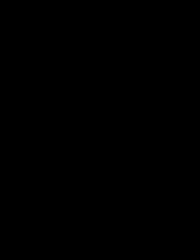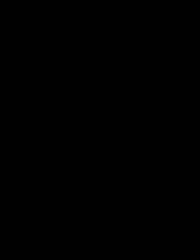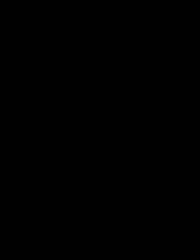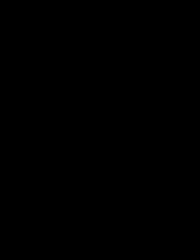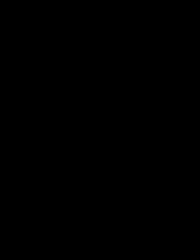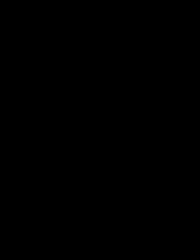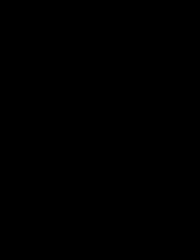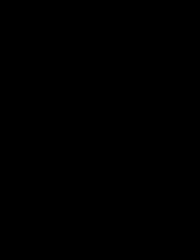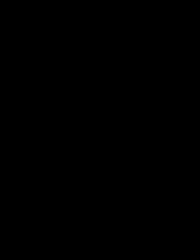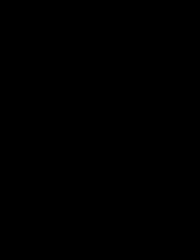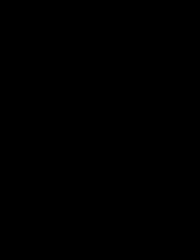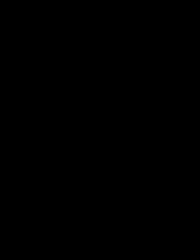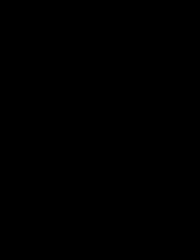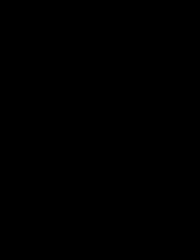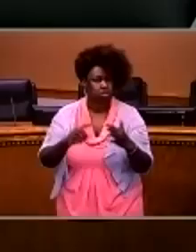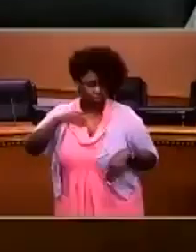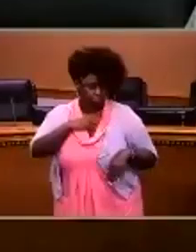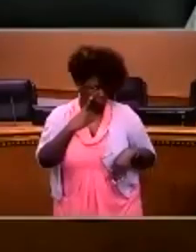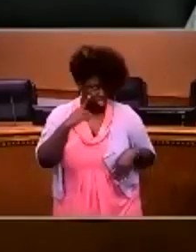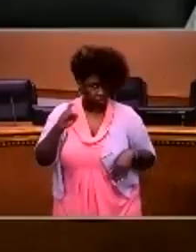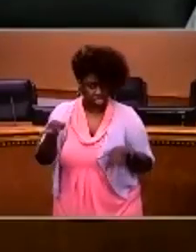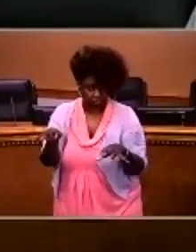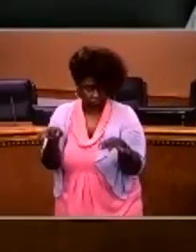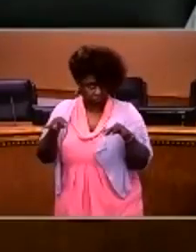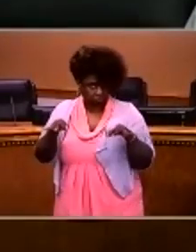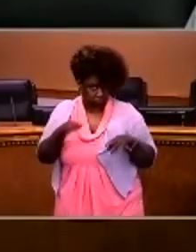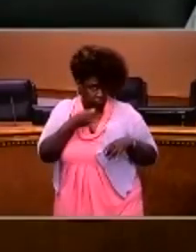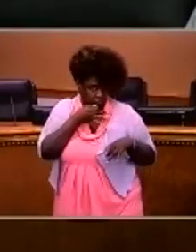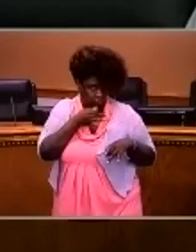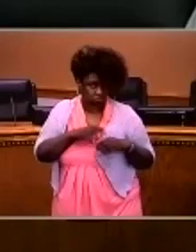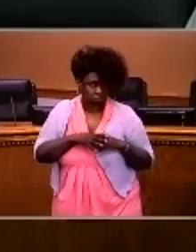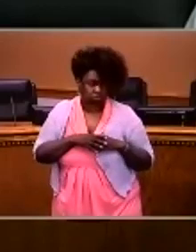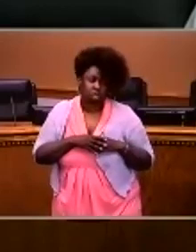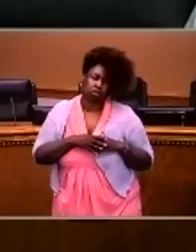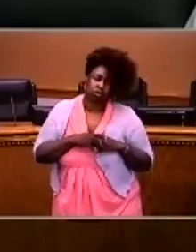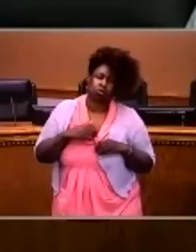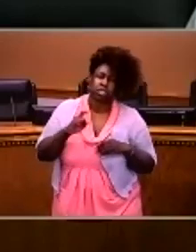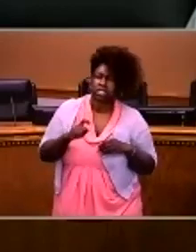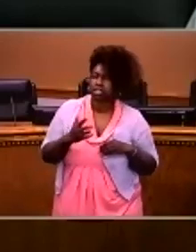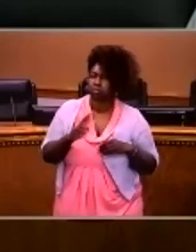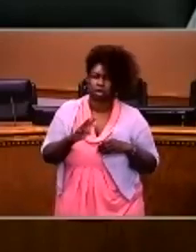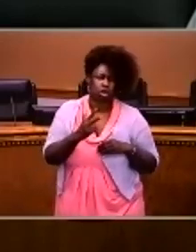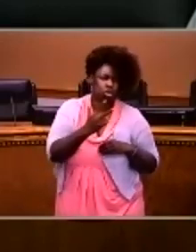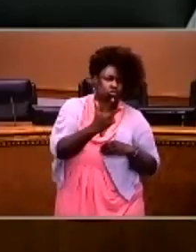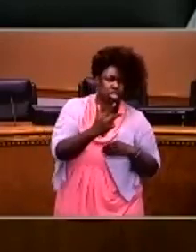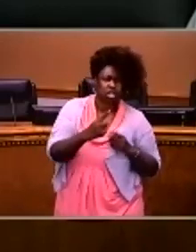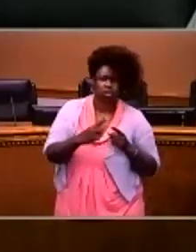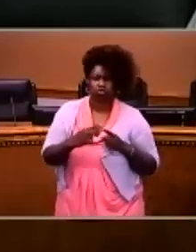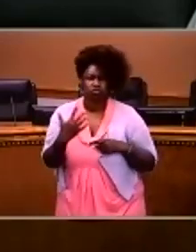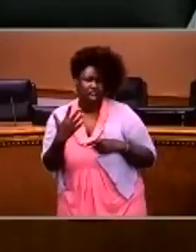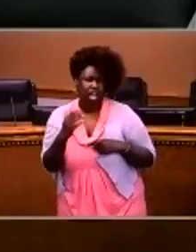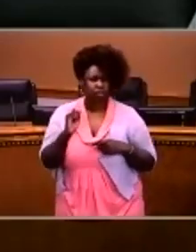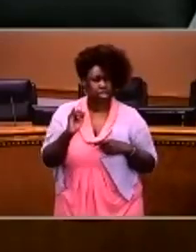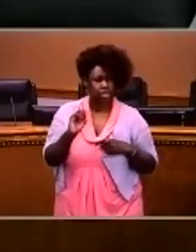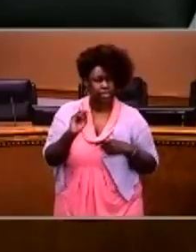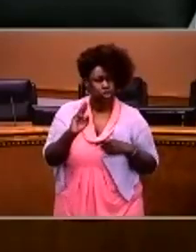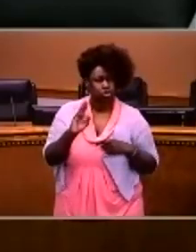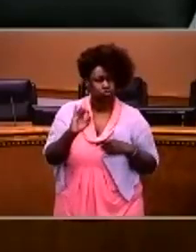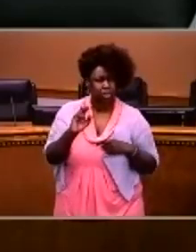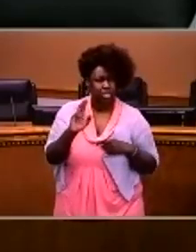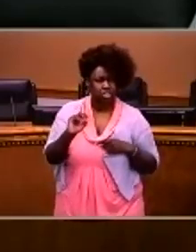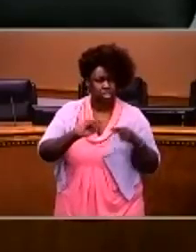sense? Well, for us, I've always said we probably needed 3 to 5 incubation cycles to get to the other side of this. That was a